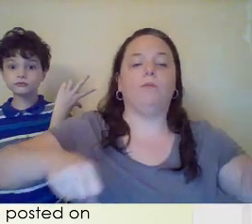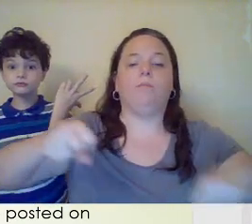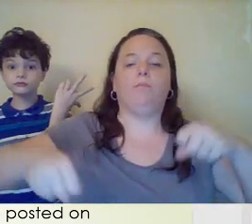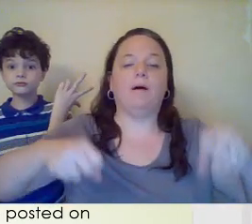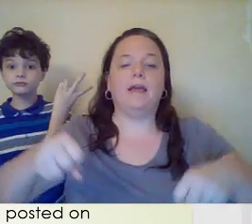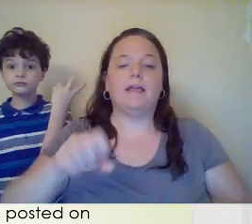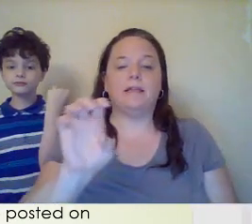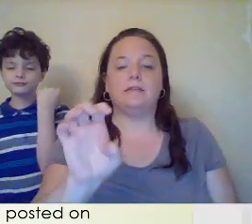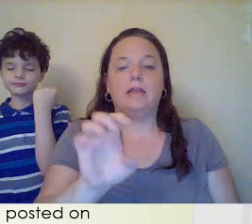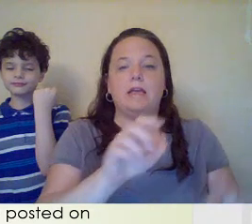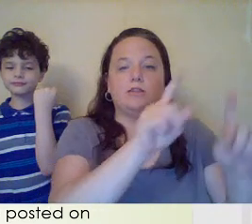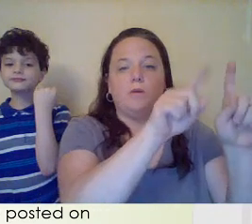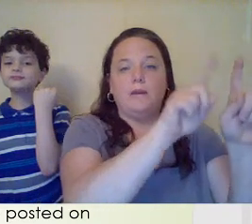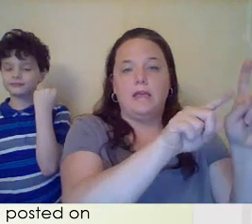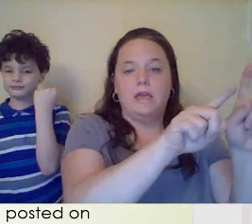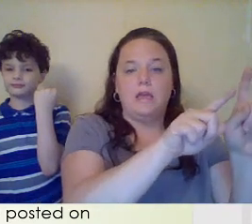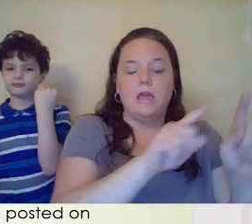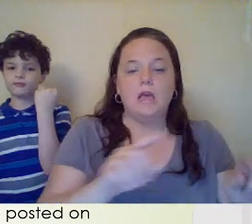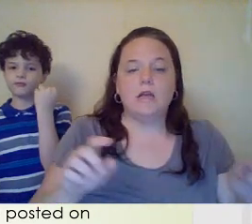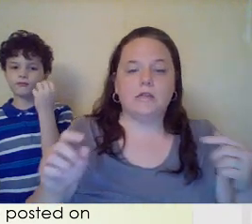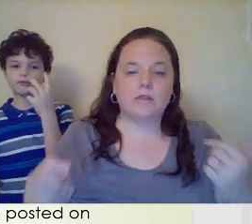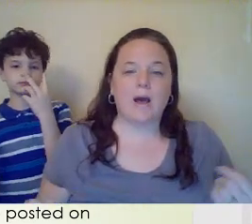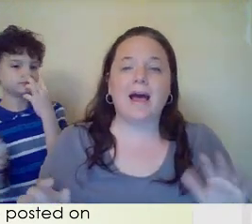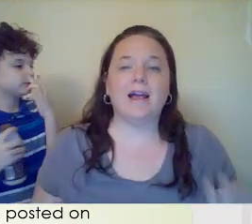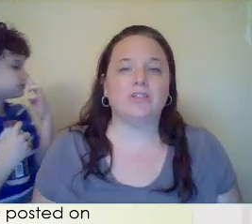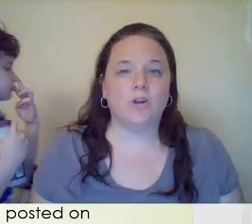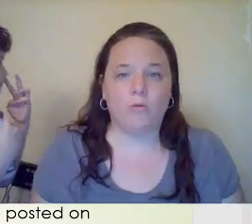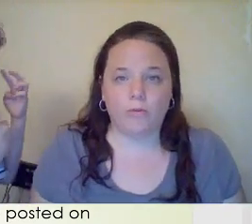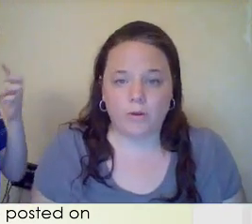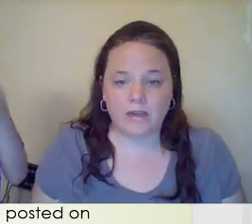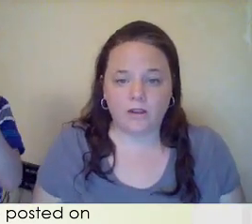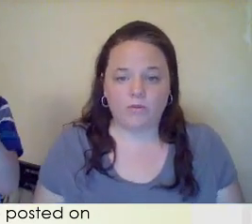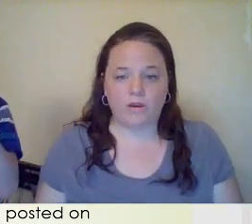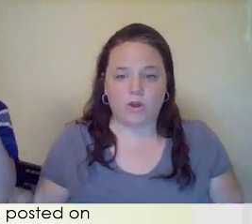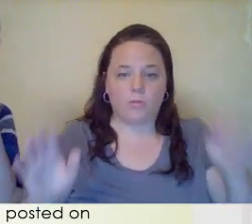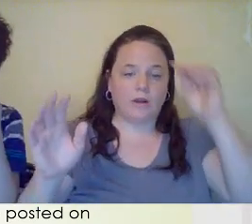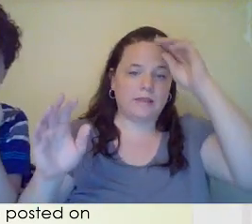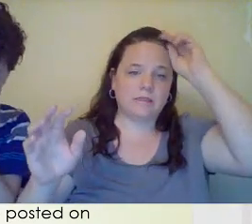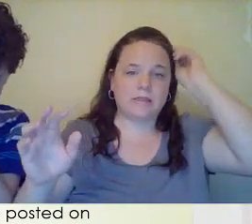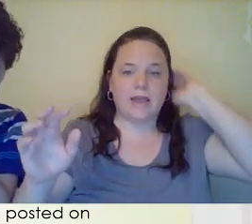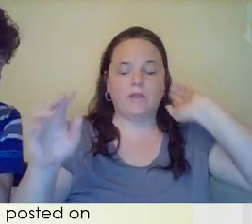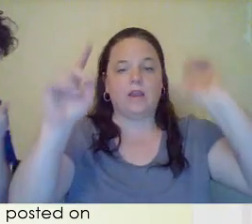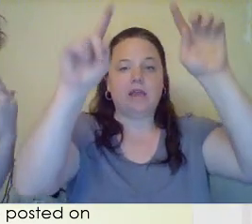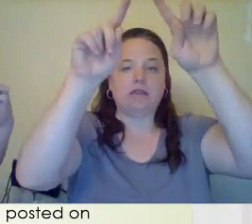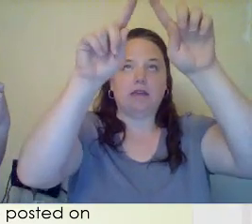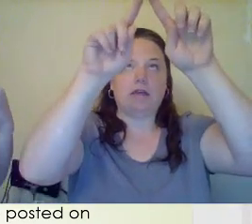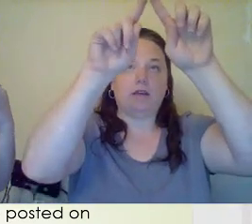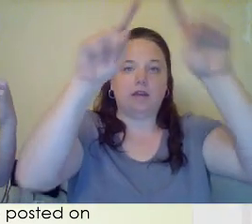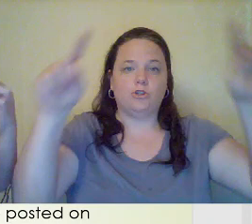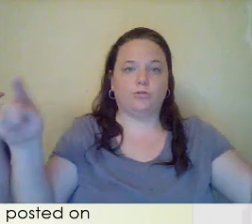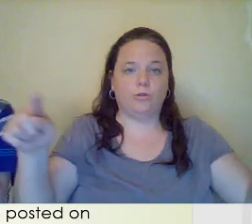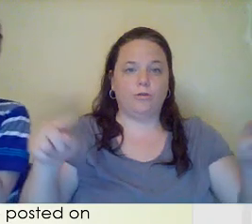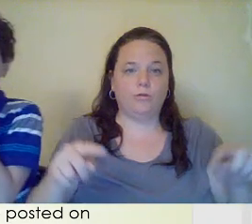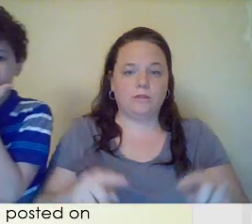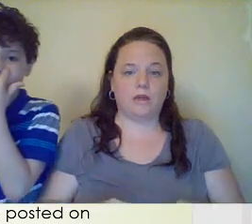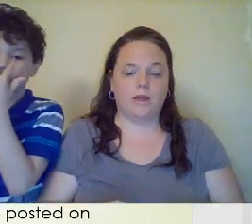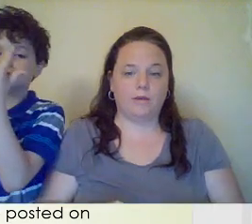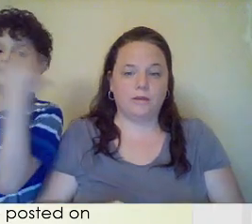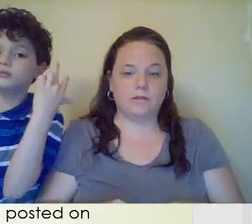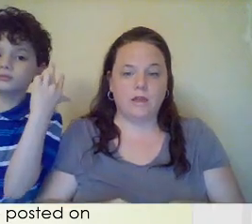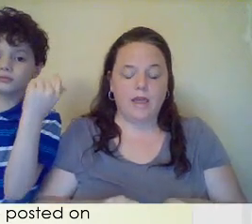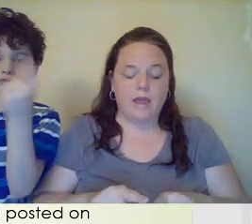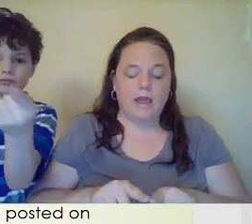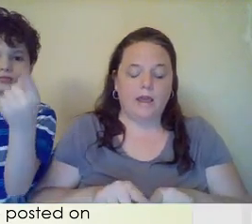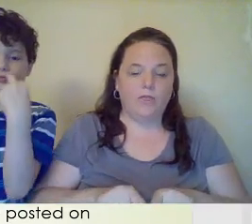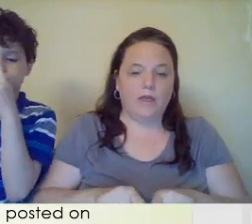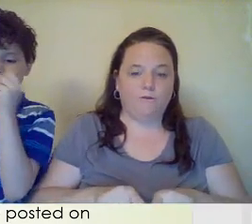left, bike is an E, so they put an E. So I actually don't remember what he did in the video, but let's say that he drew the